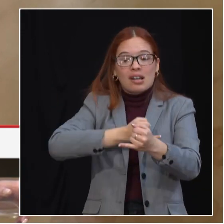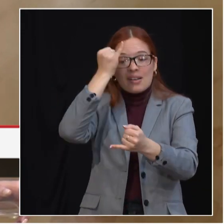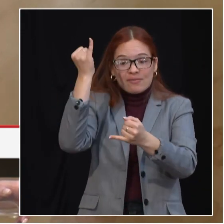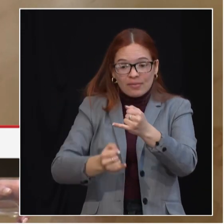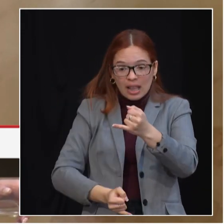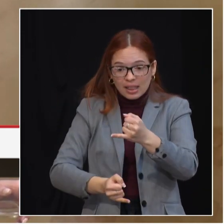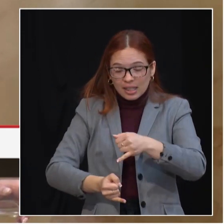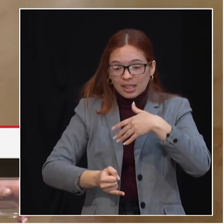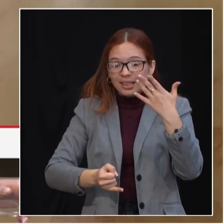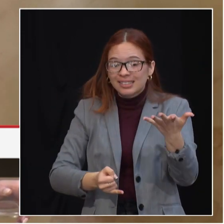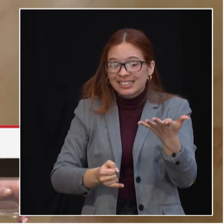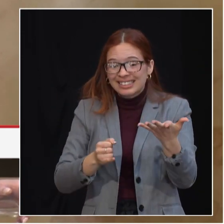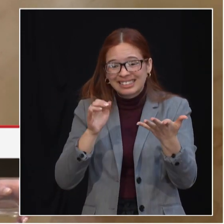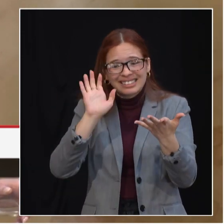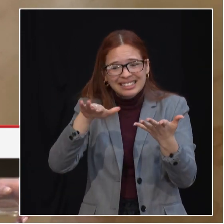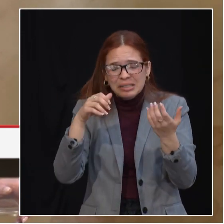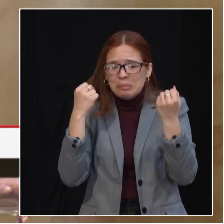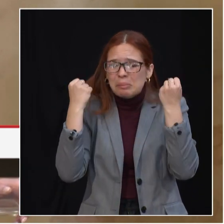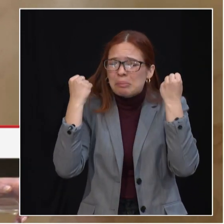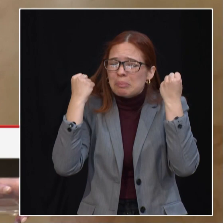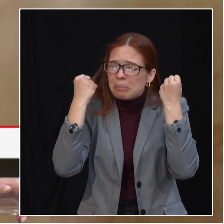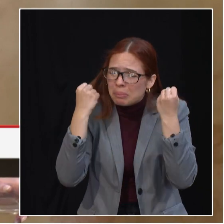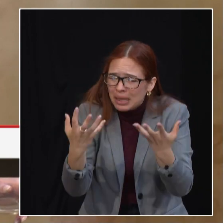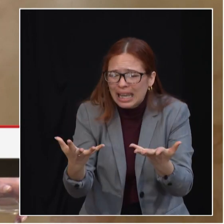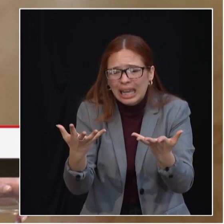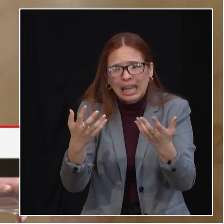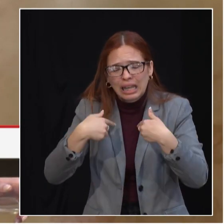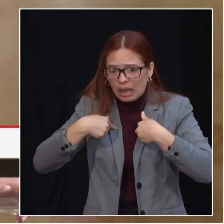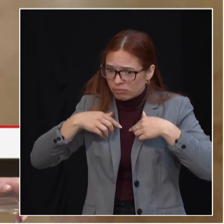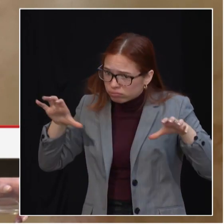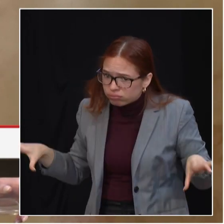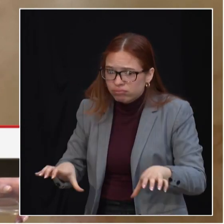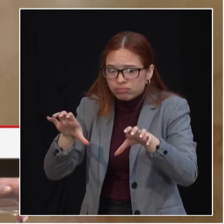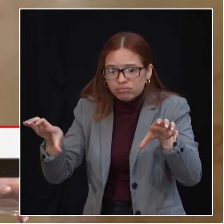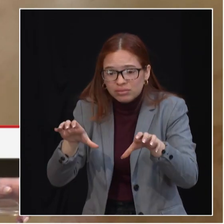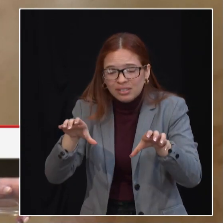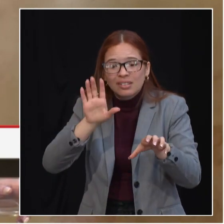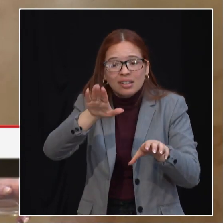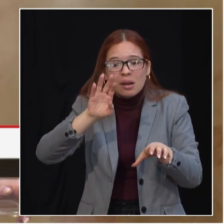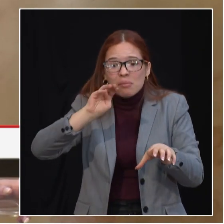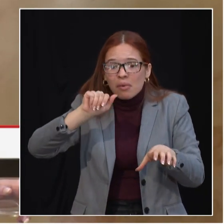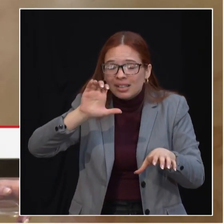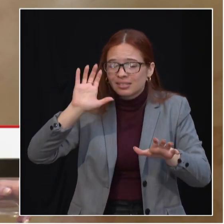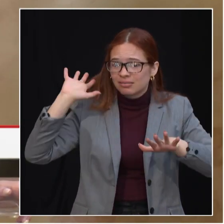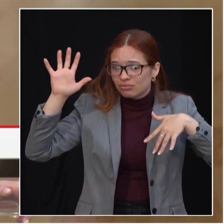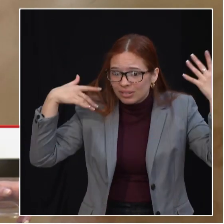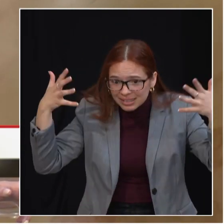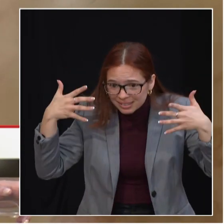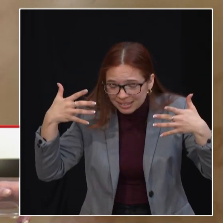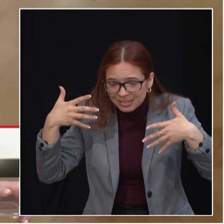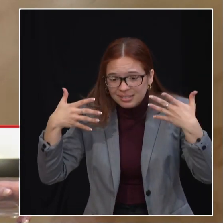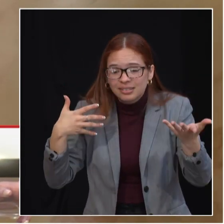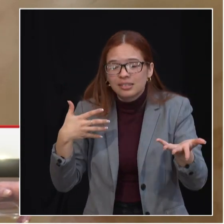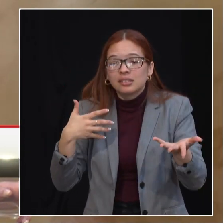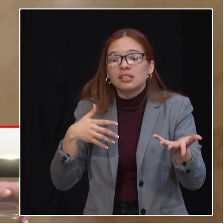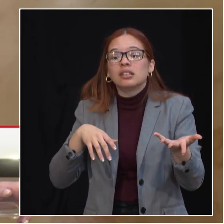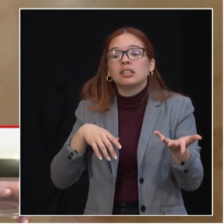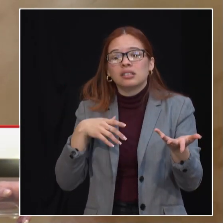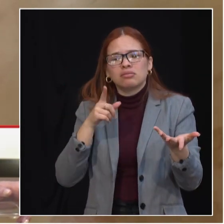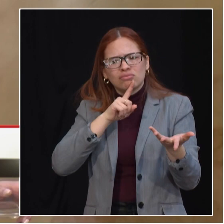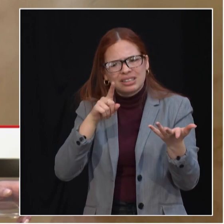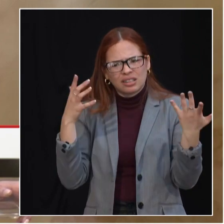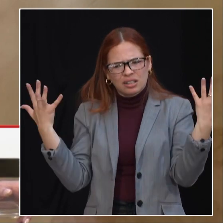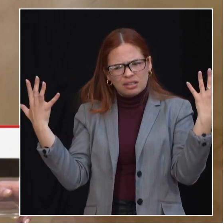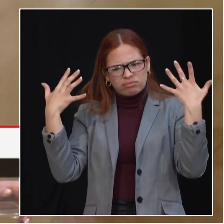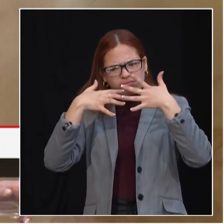like so many things we do, March Madness has been a true interagency effort. So thank you so